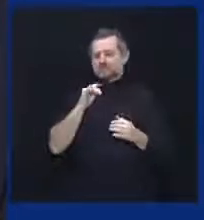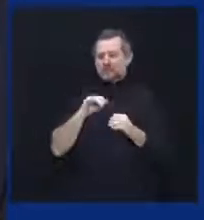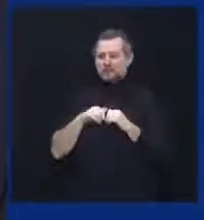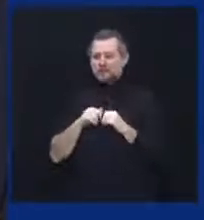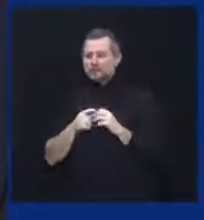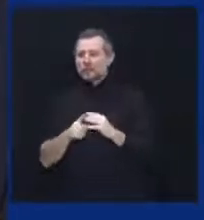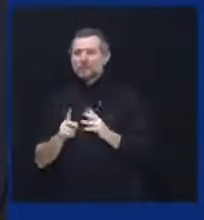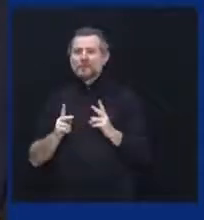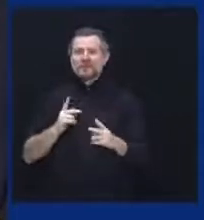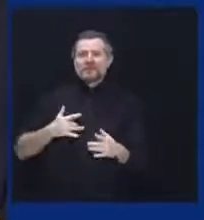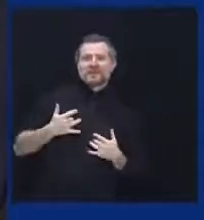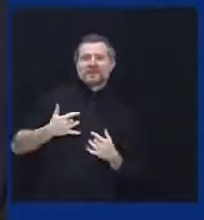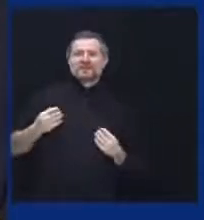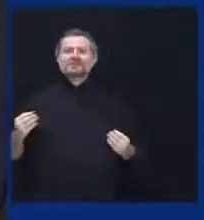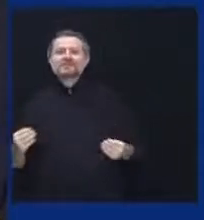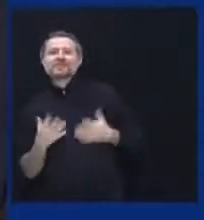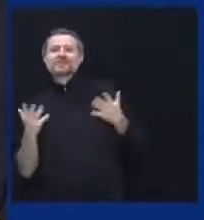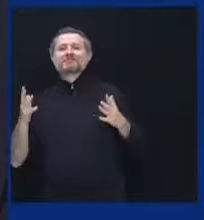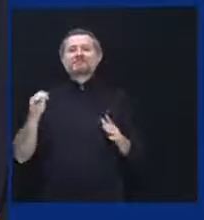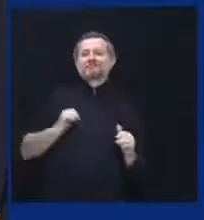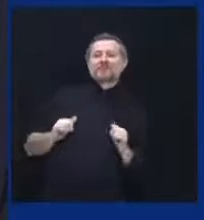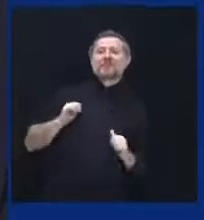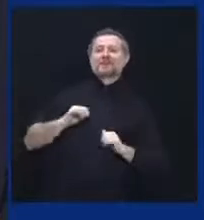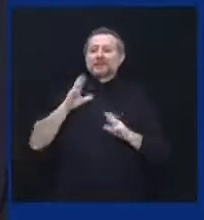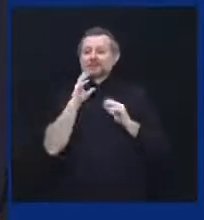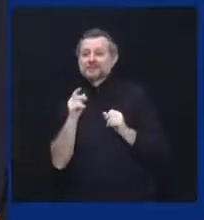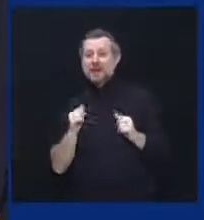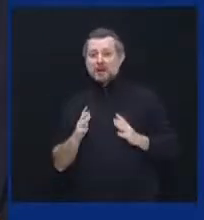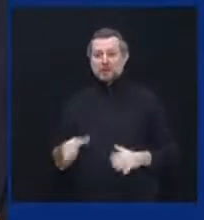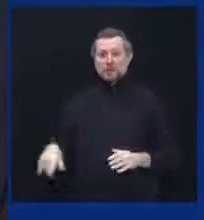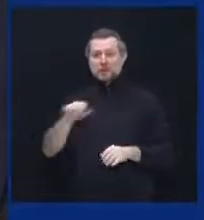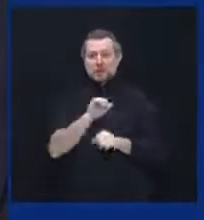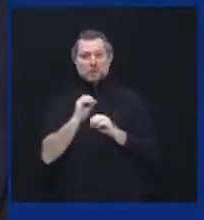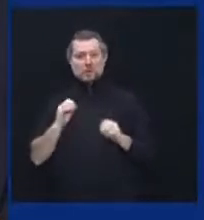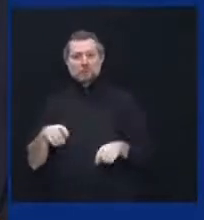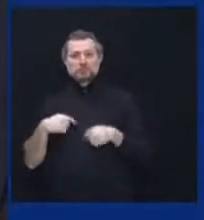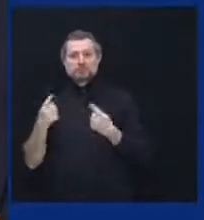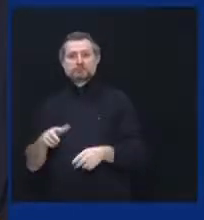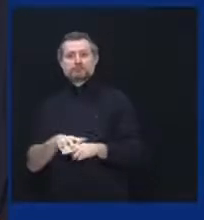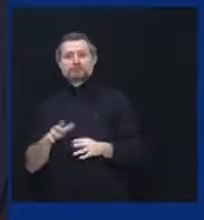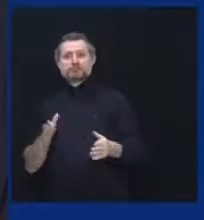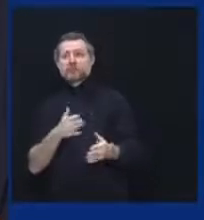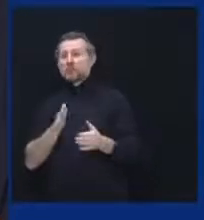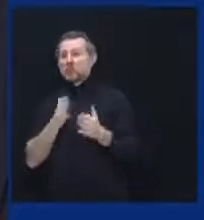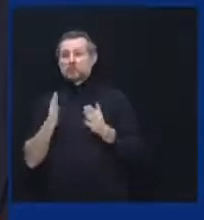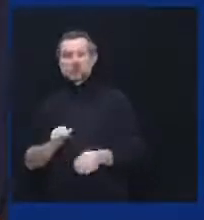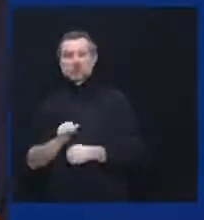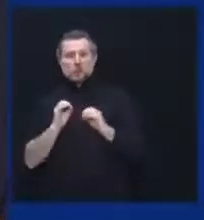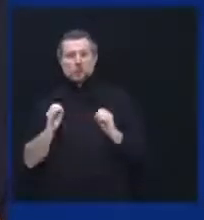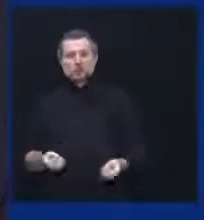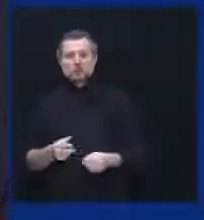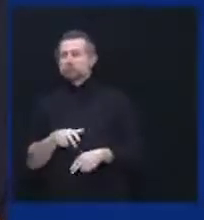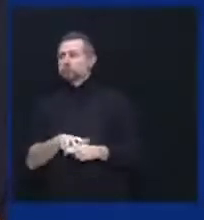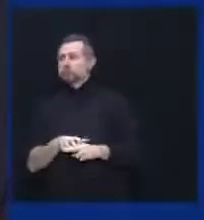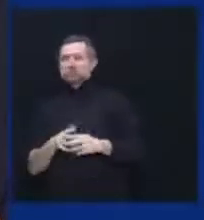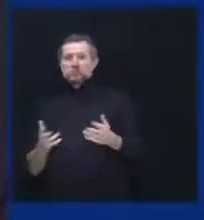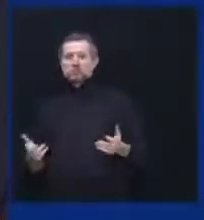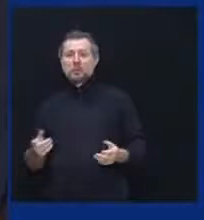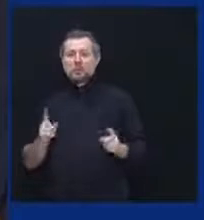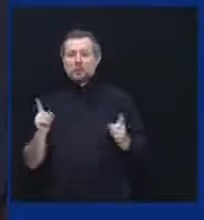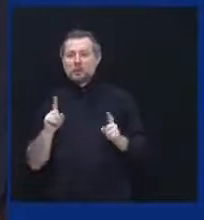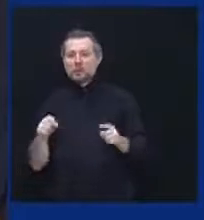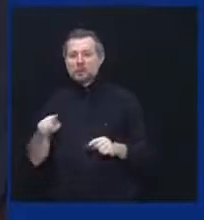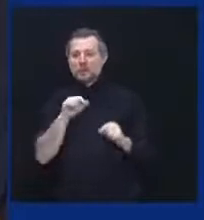the entertainment back up. And you have actors who haven't worked in a long time and musicians who haven't worked. So finding venues that are